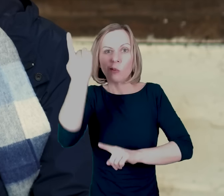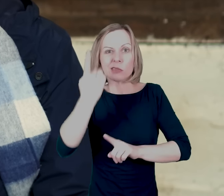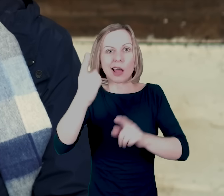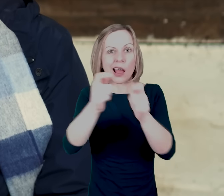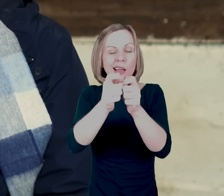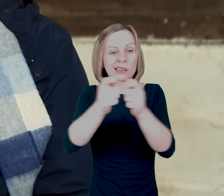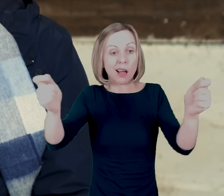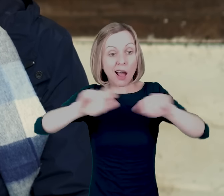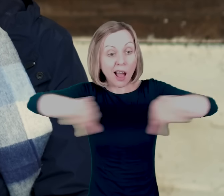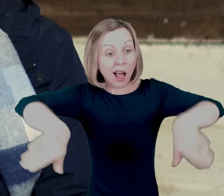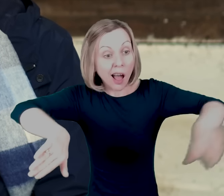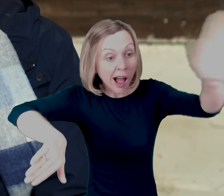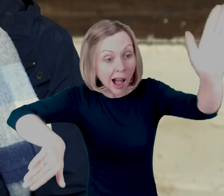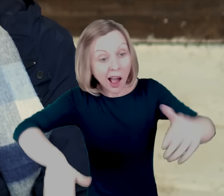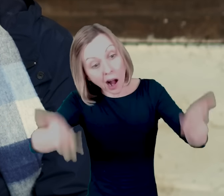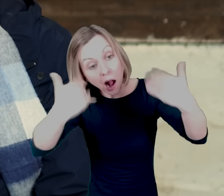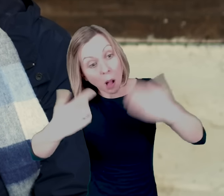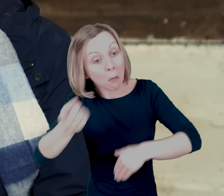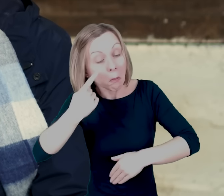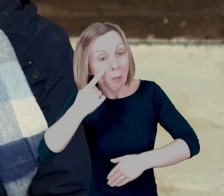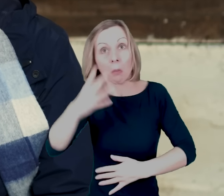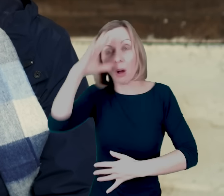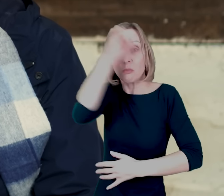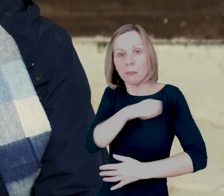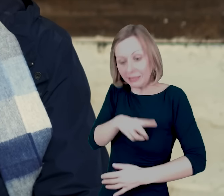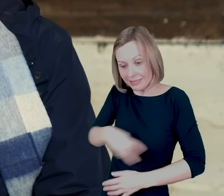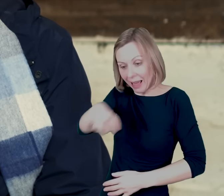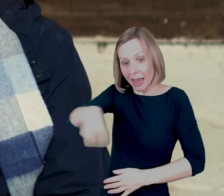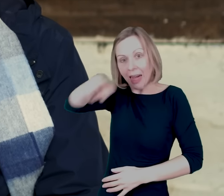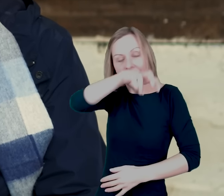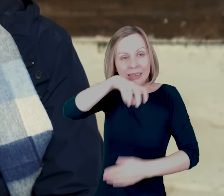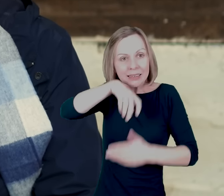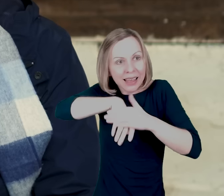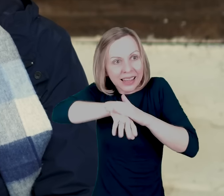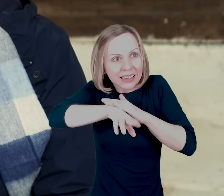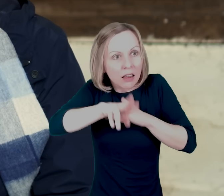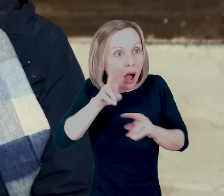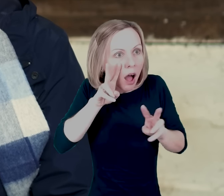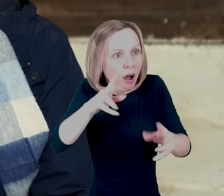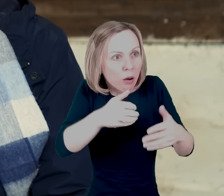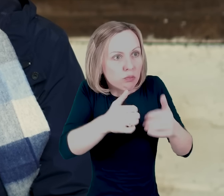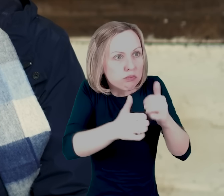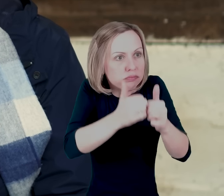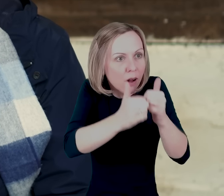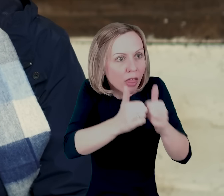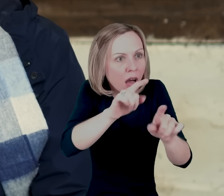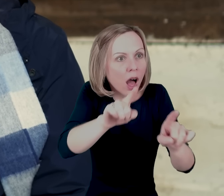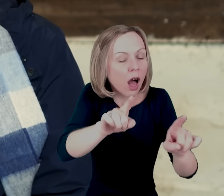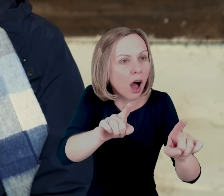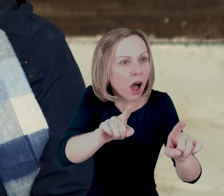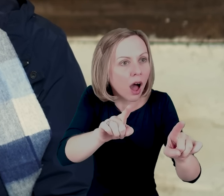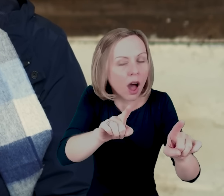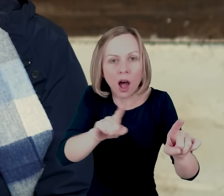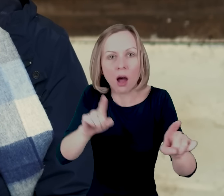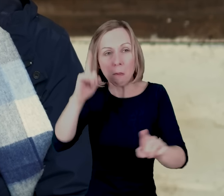brother." I remember running up the stairs and then going into the room, seeing my brother for the first time. I remember